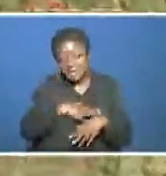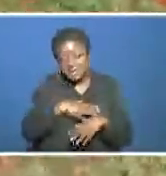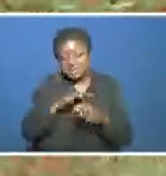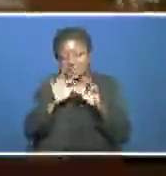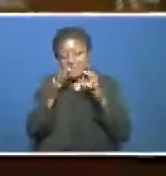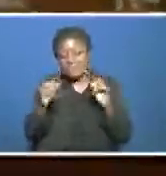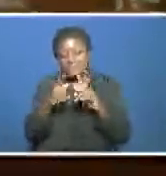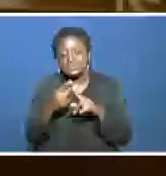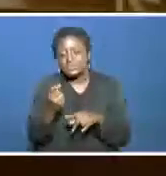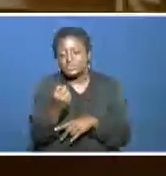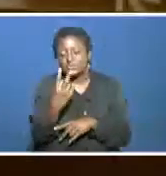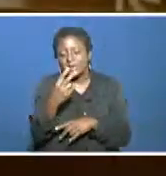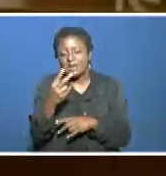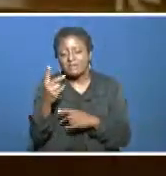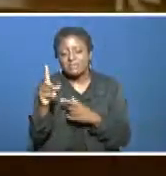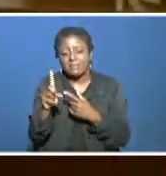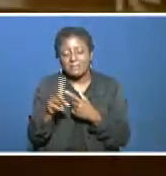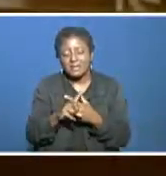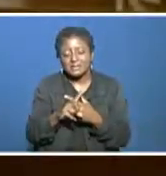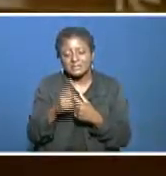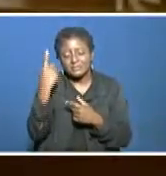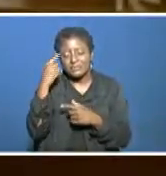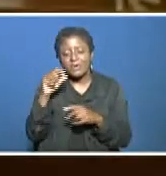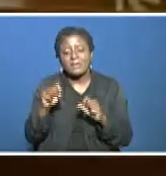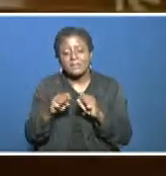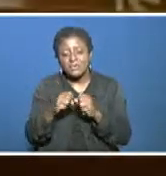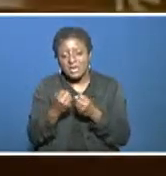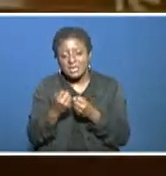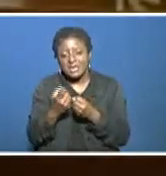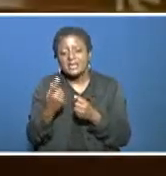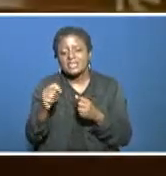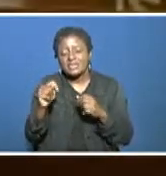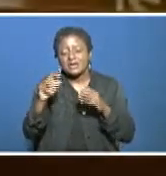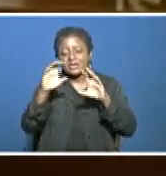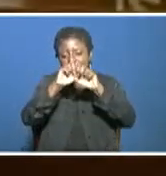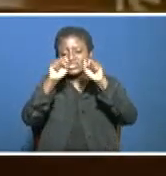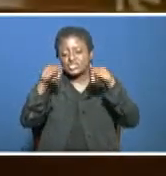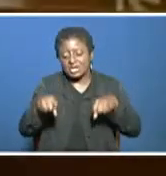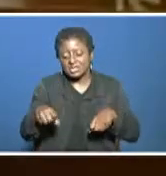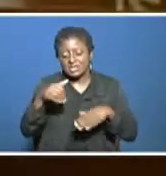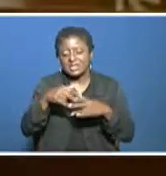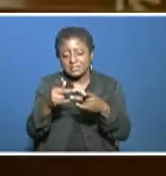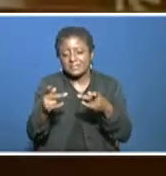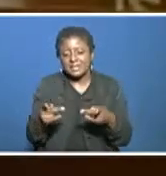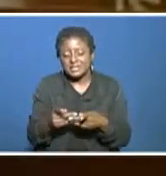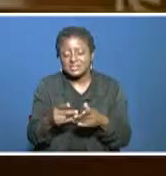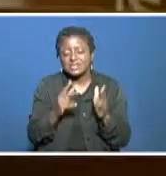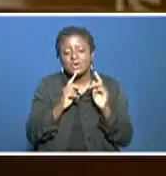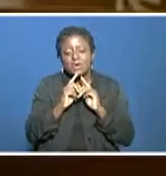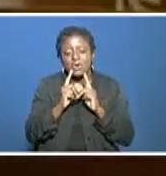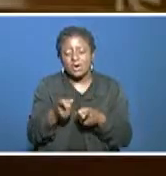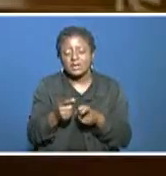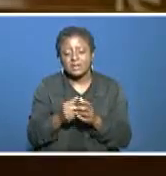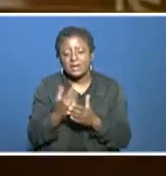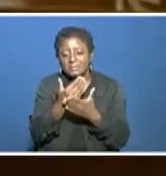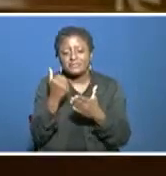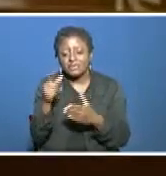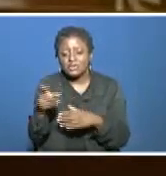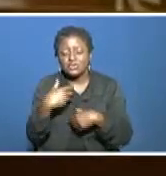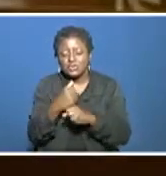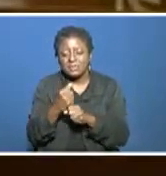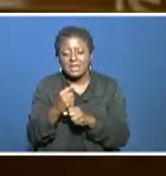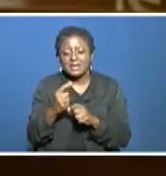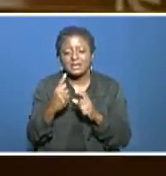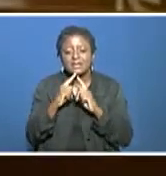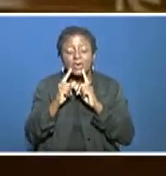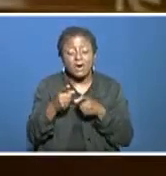the shelter-in-place order. Before you make an order, Kalani, that